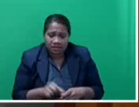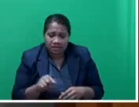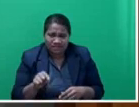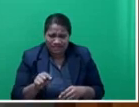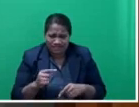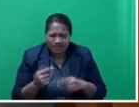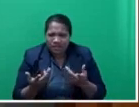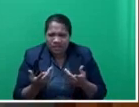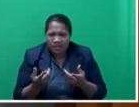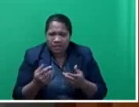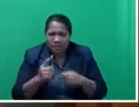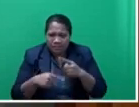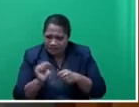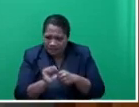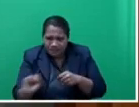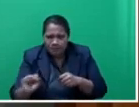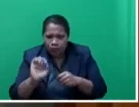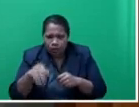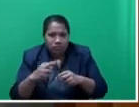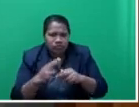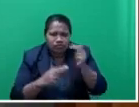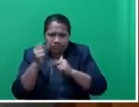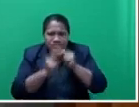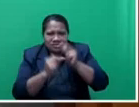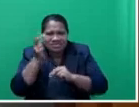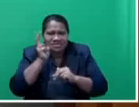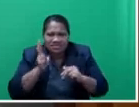homes? And we hear, Honorable Speaker, that